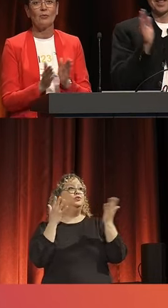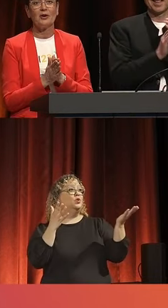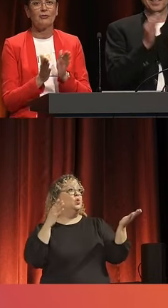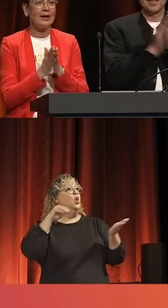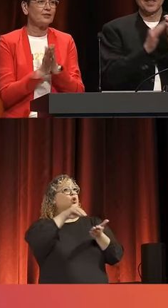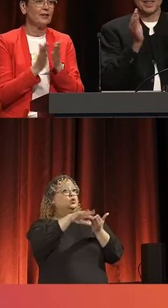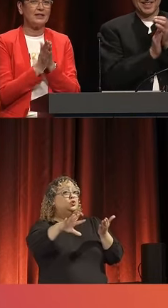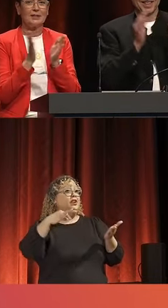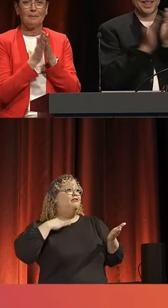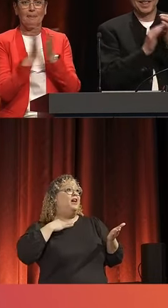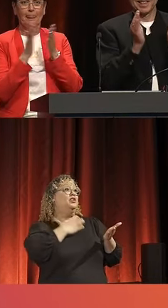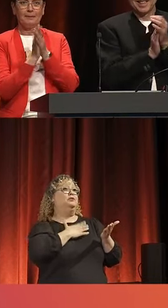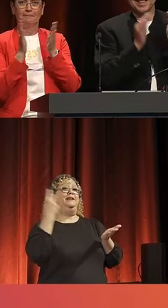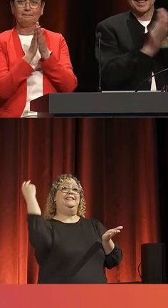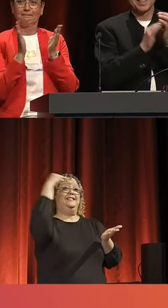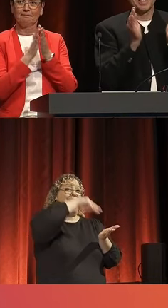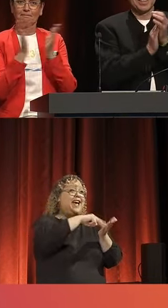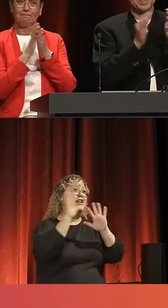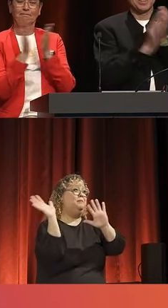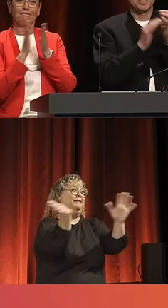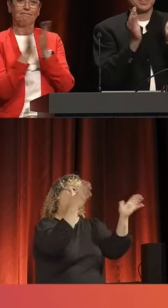to our wonderful SVs.